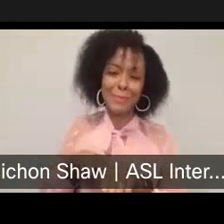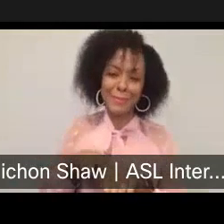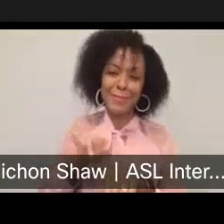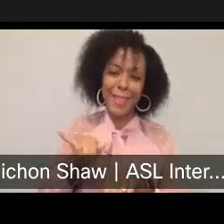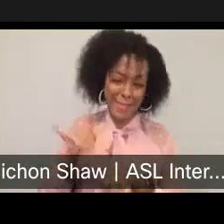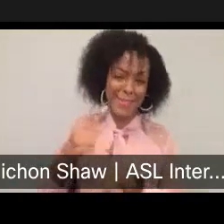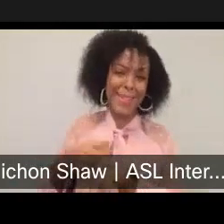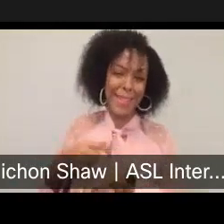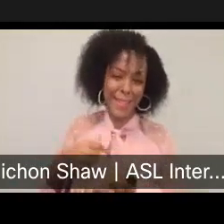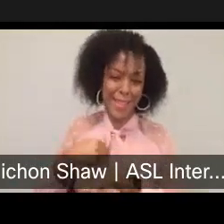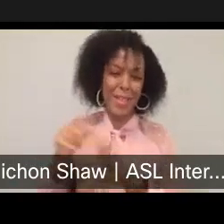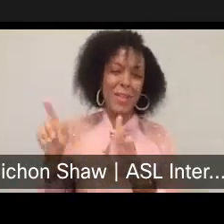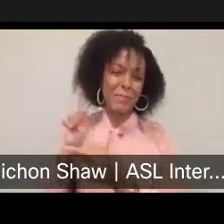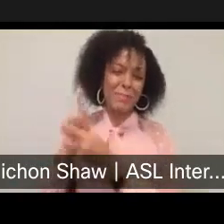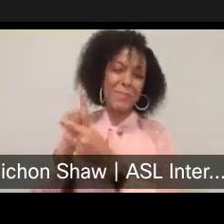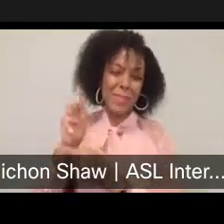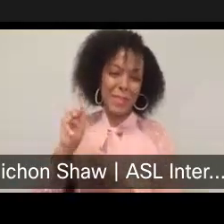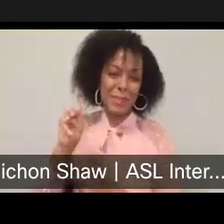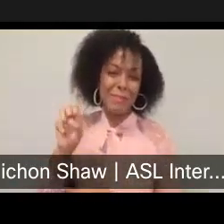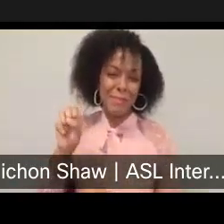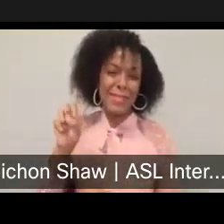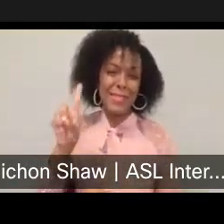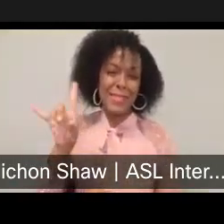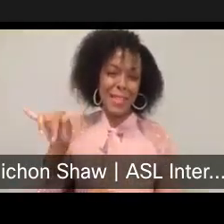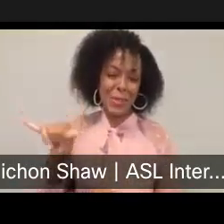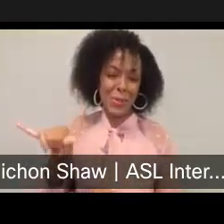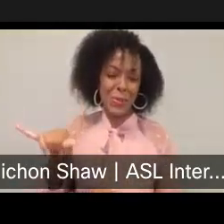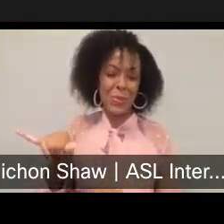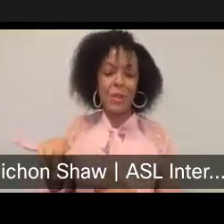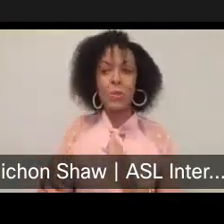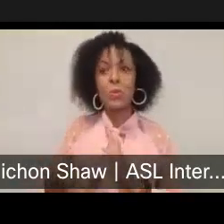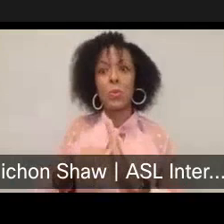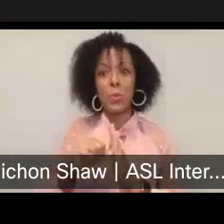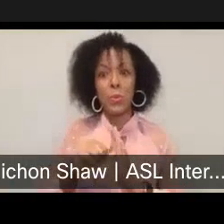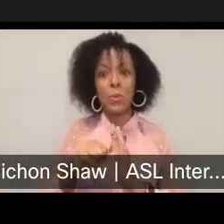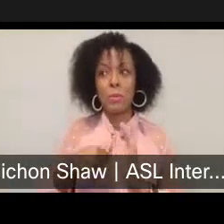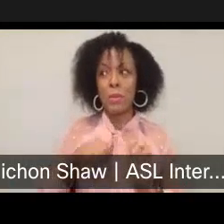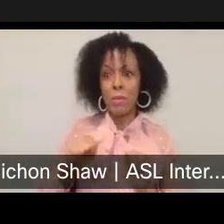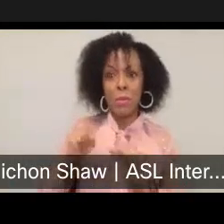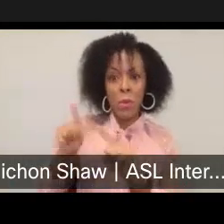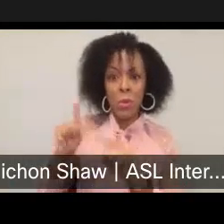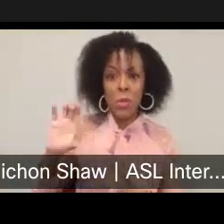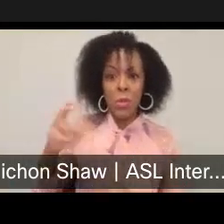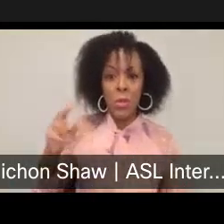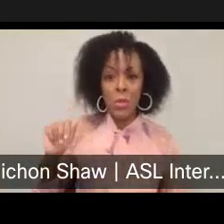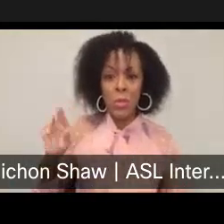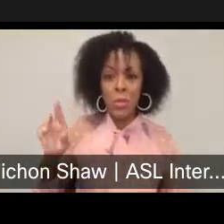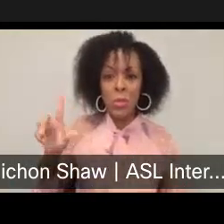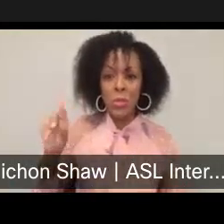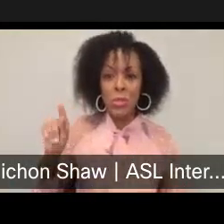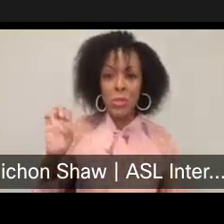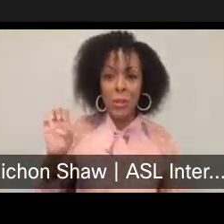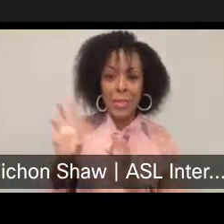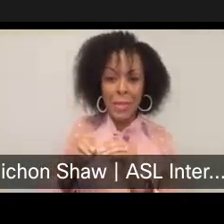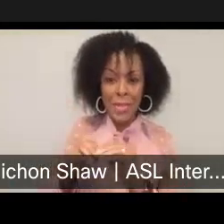very impressive that evening, and being able to go to that Charlotte meeting on Sunday and meeting and seeing Mrs. Dudley, I